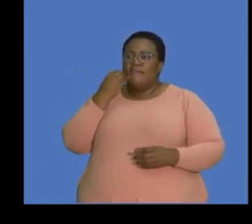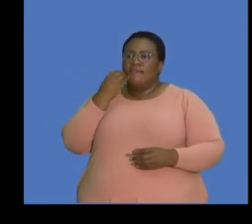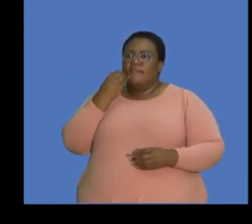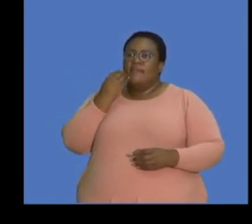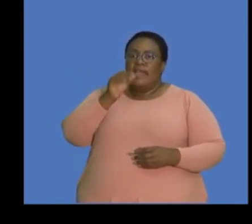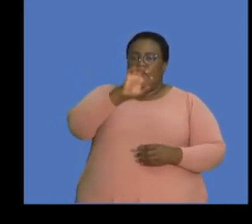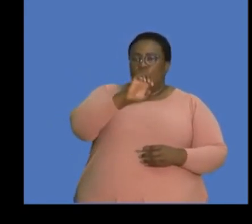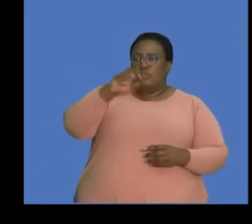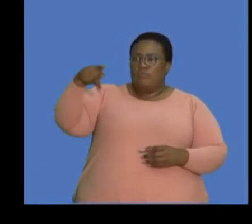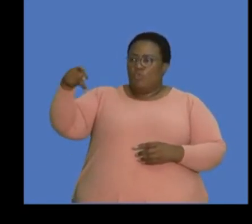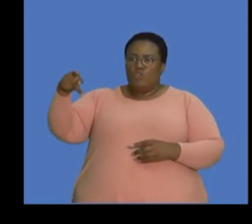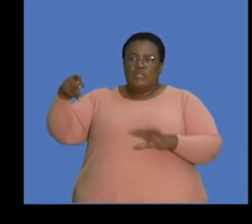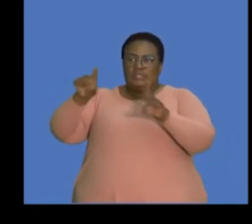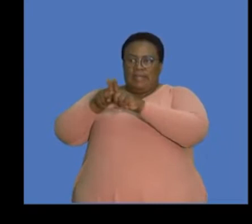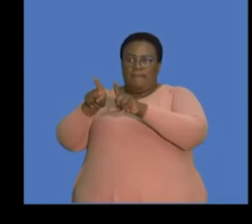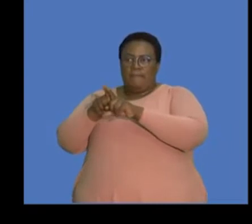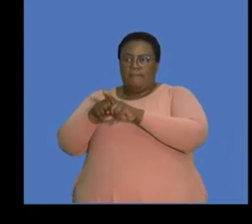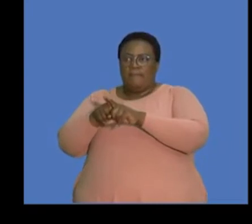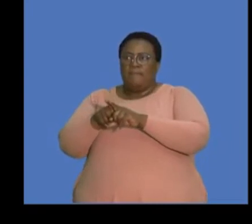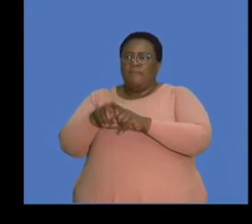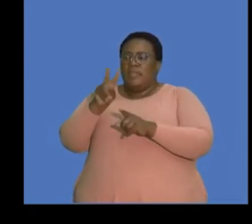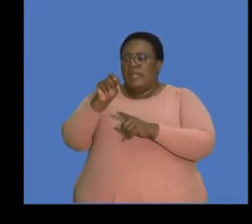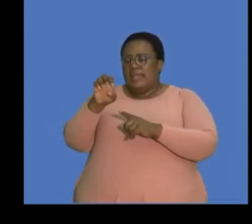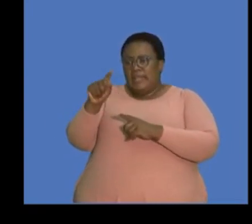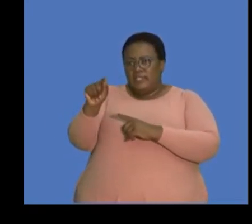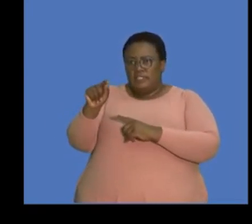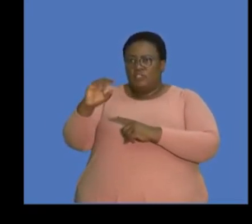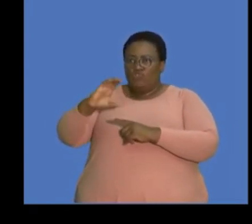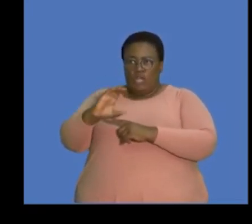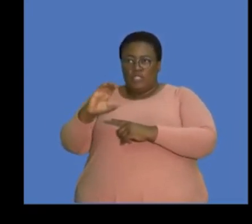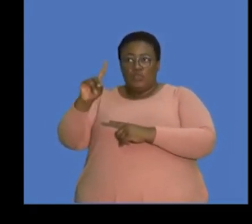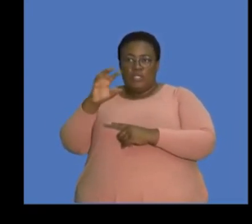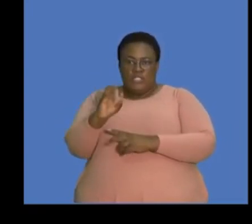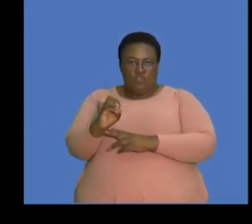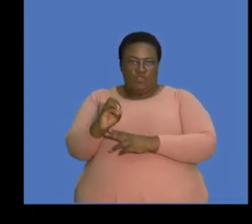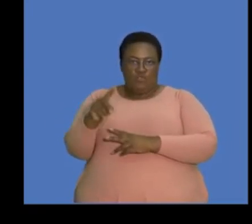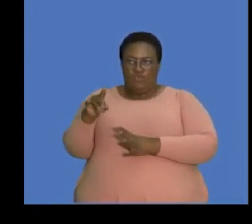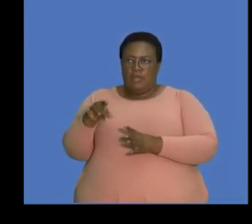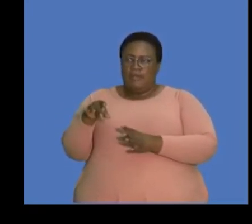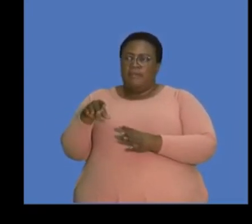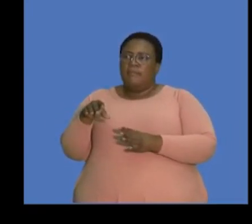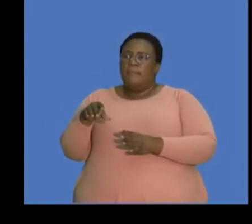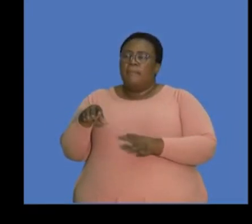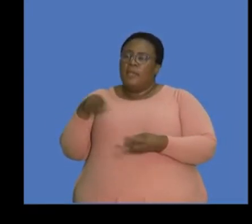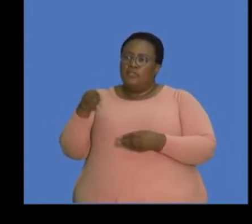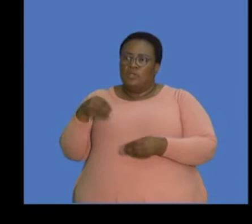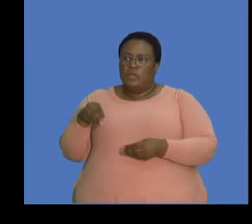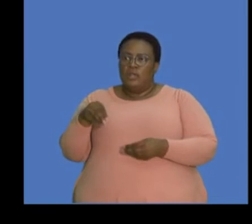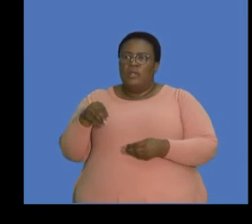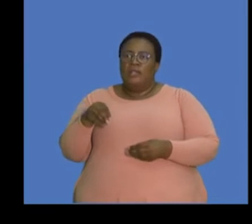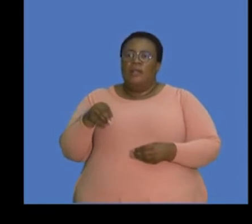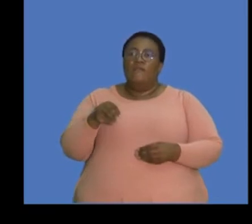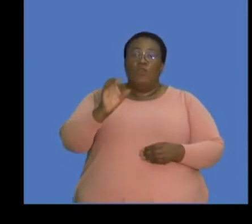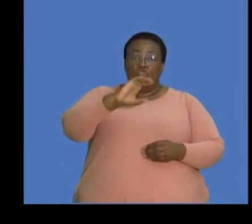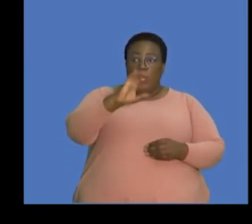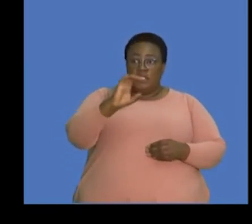equal number of electrons and protons, then the net charge is equal to 0 on that material. So here, because charge, the symbol for